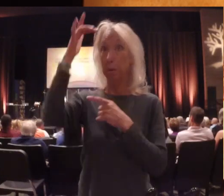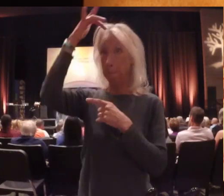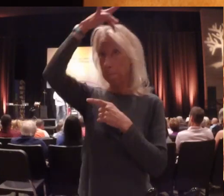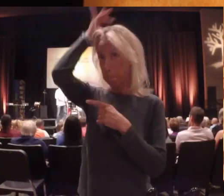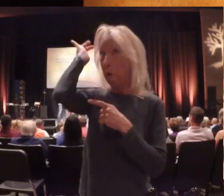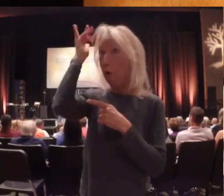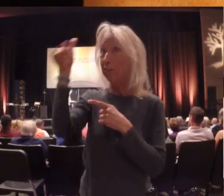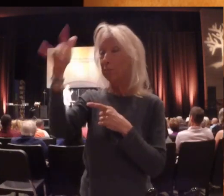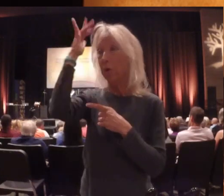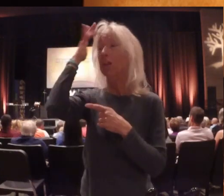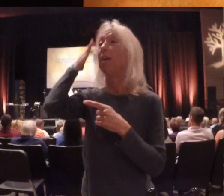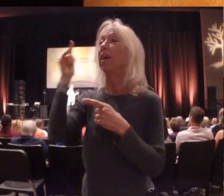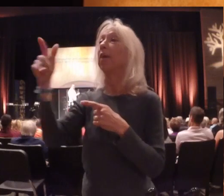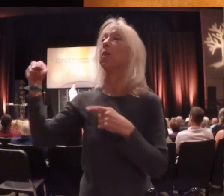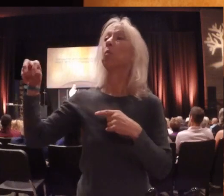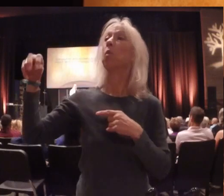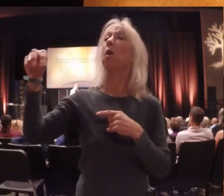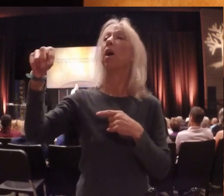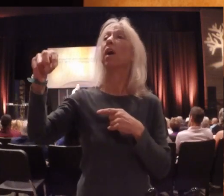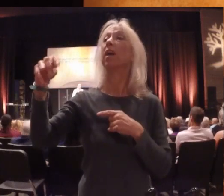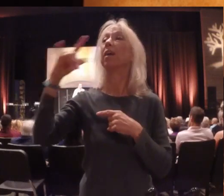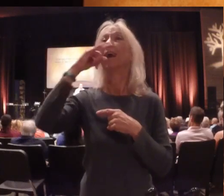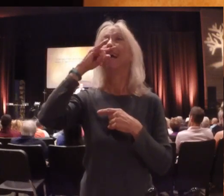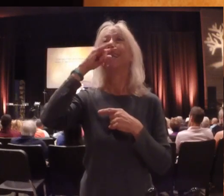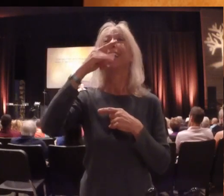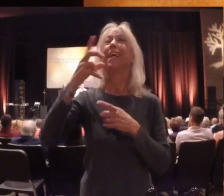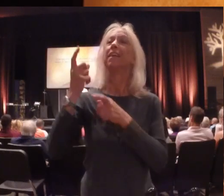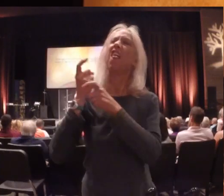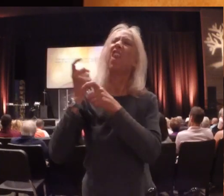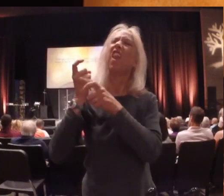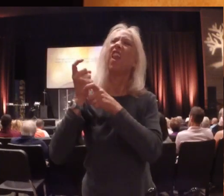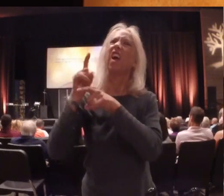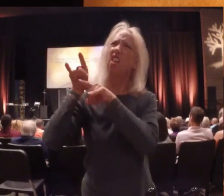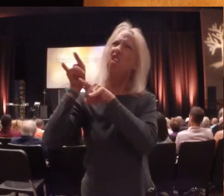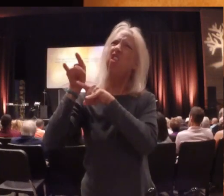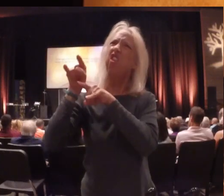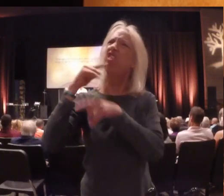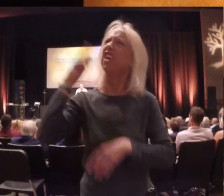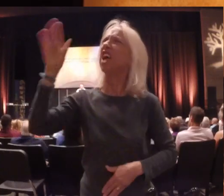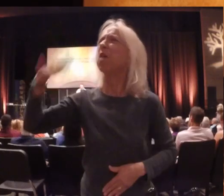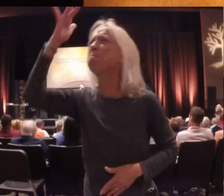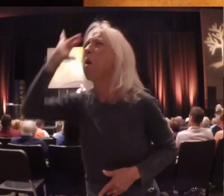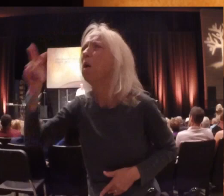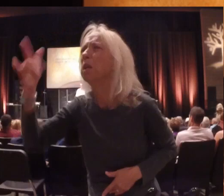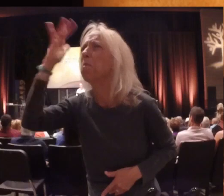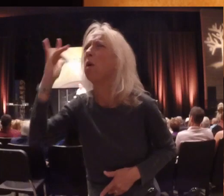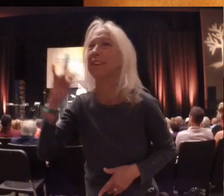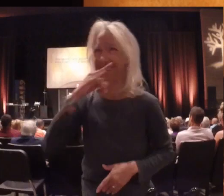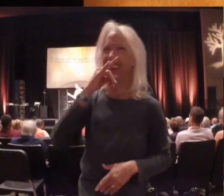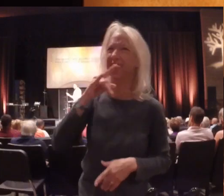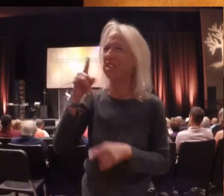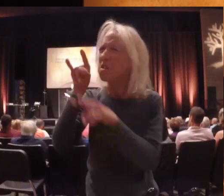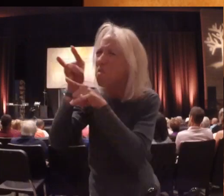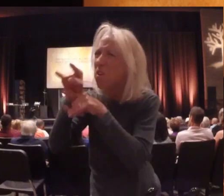And he was walking out one day, and these kids come up and started making fun of him. And they said, hey, Baldy. And